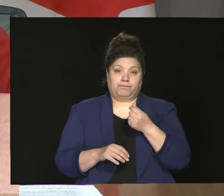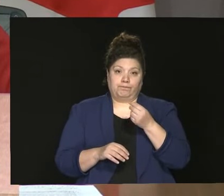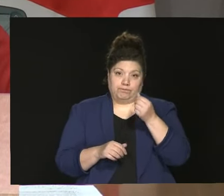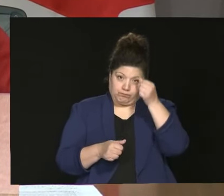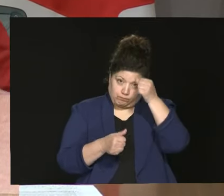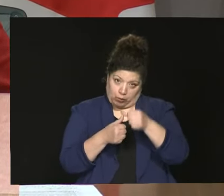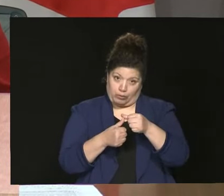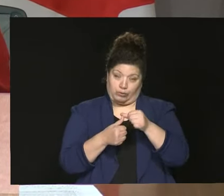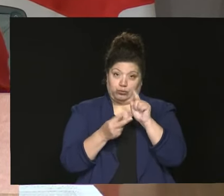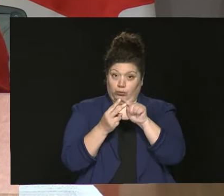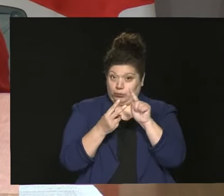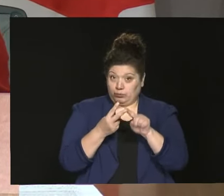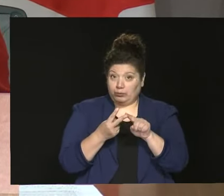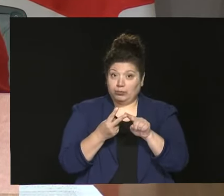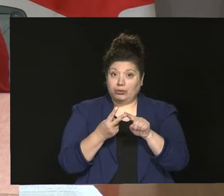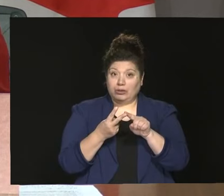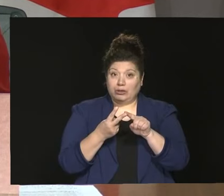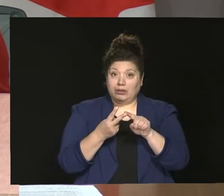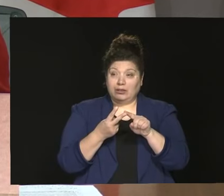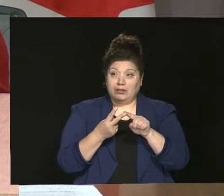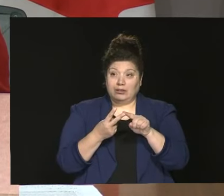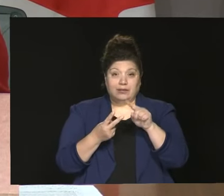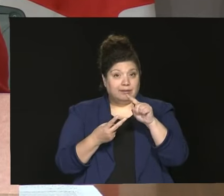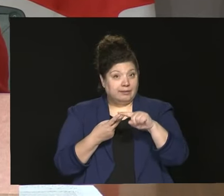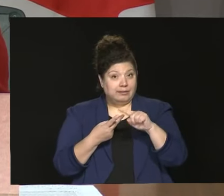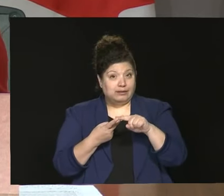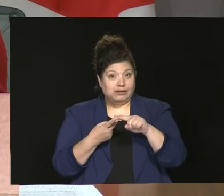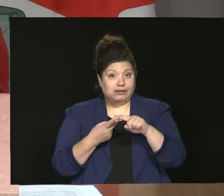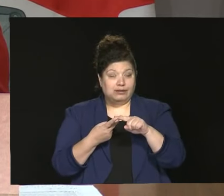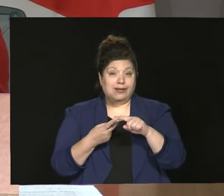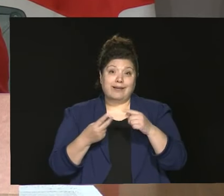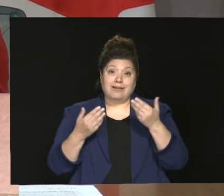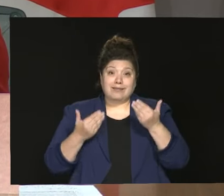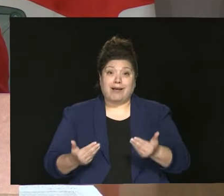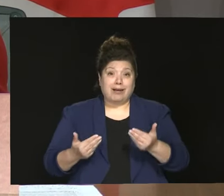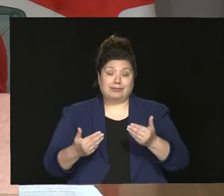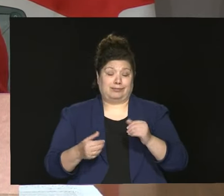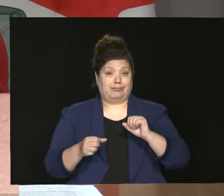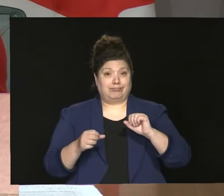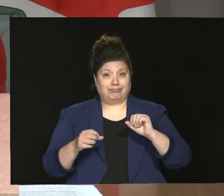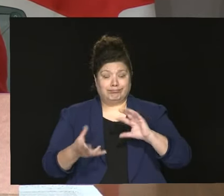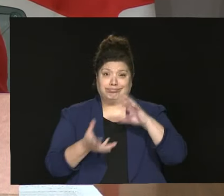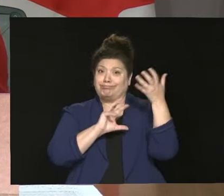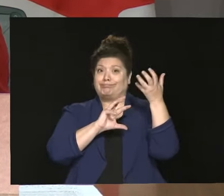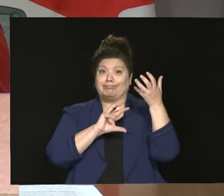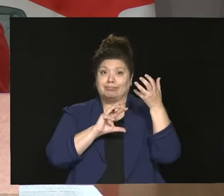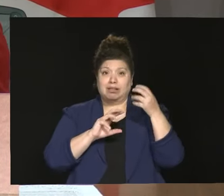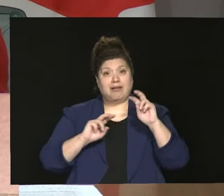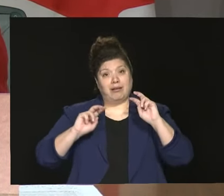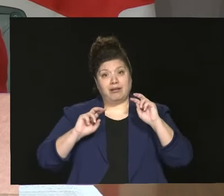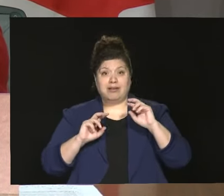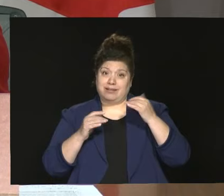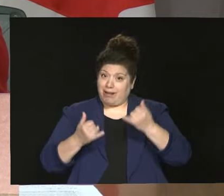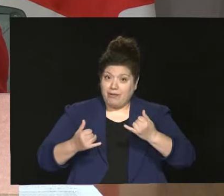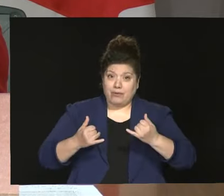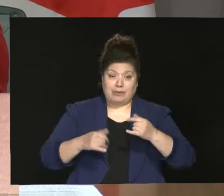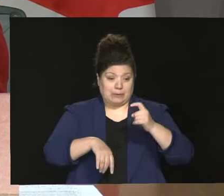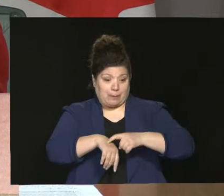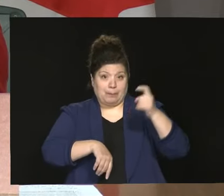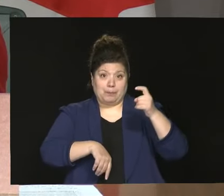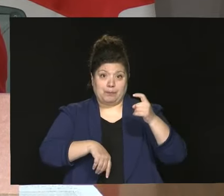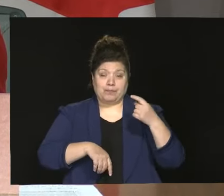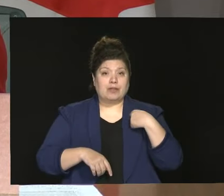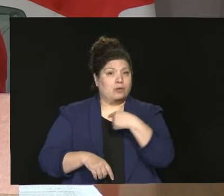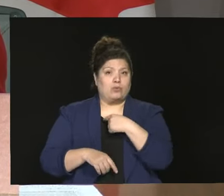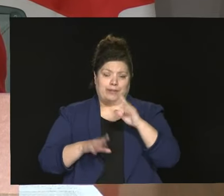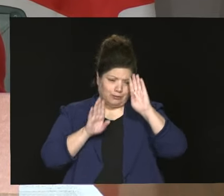is our house is on fire, and all of us need to focus first and foremost on that. And I